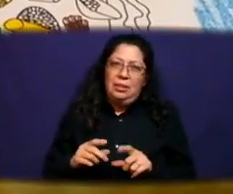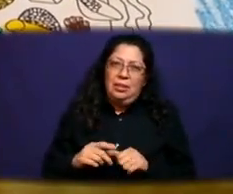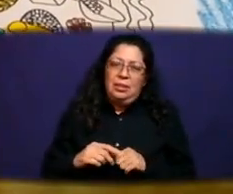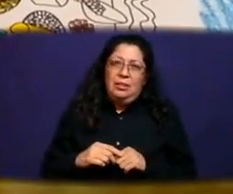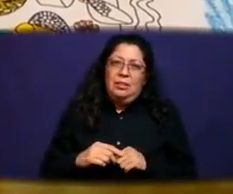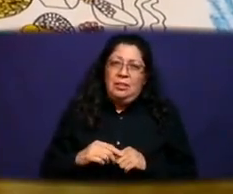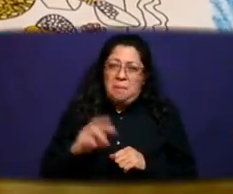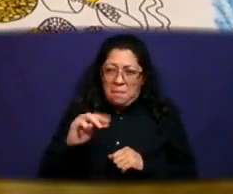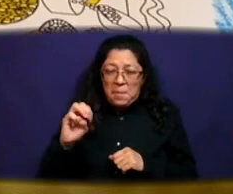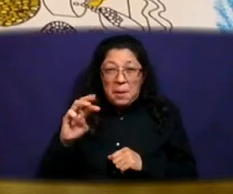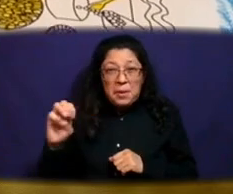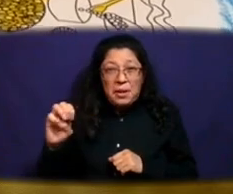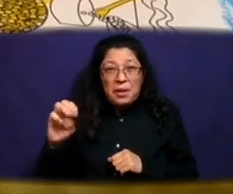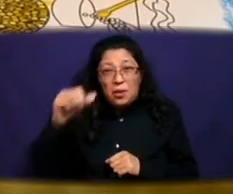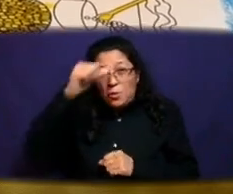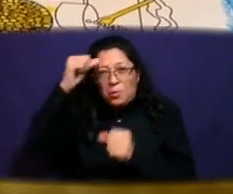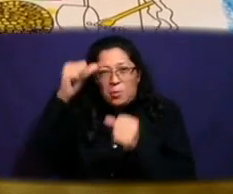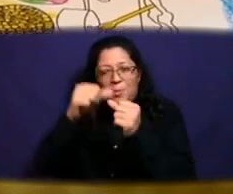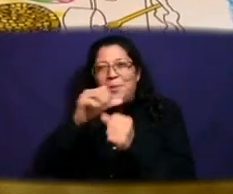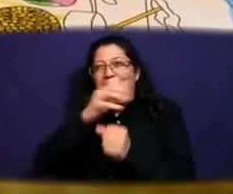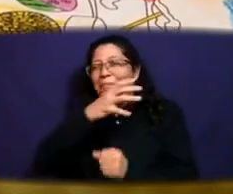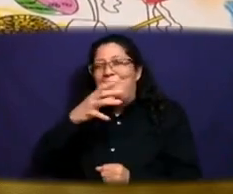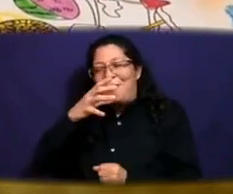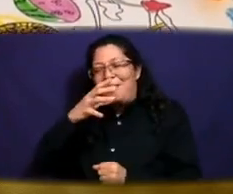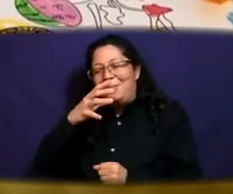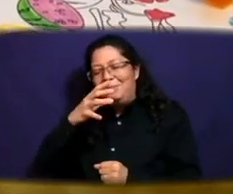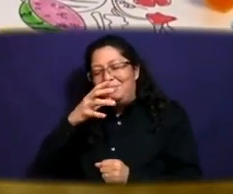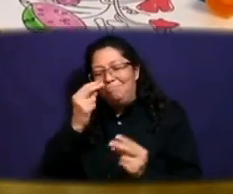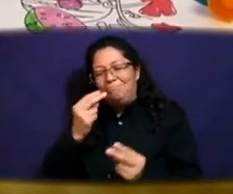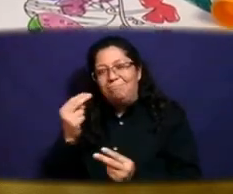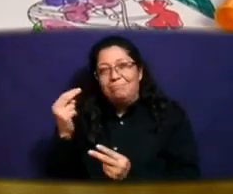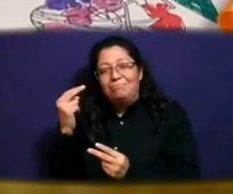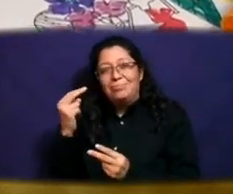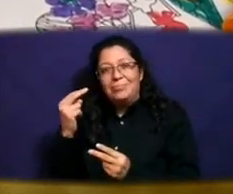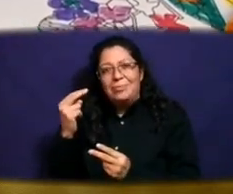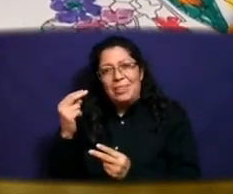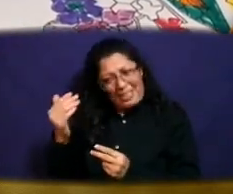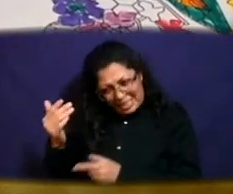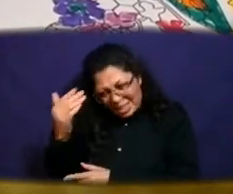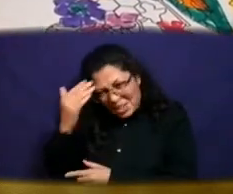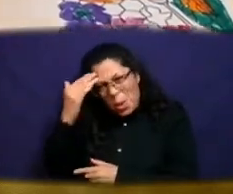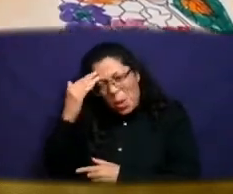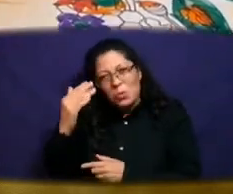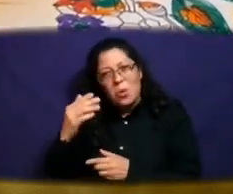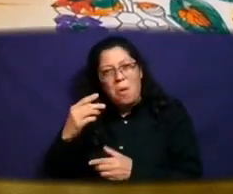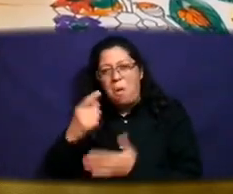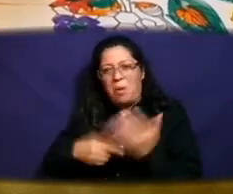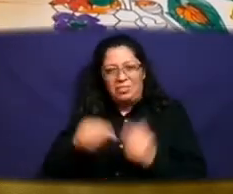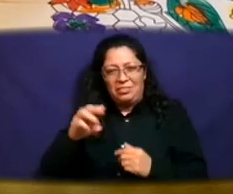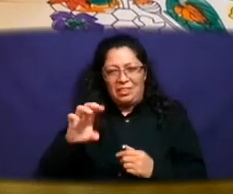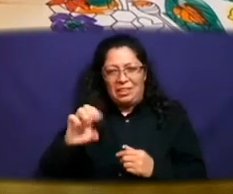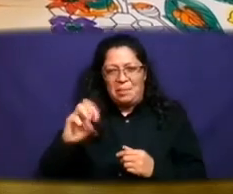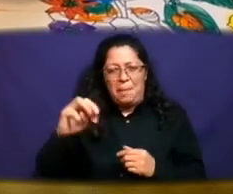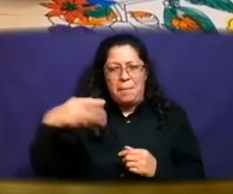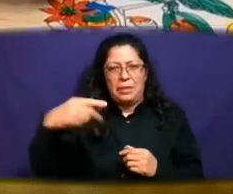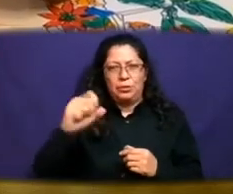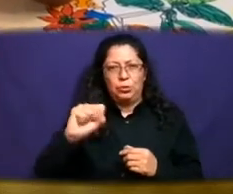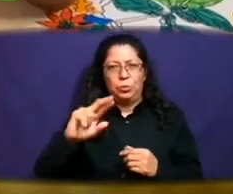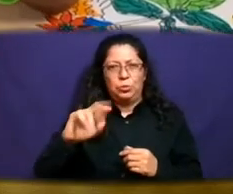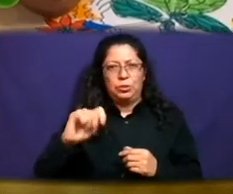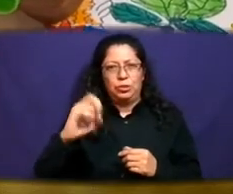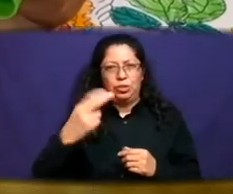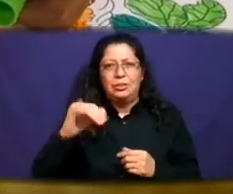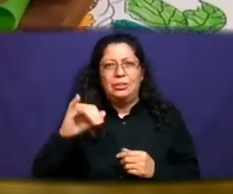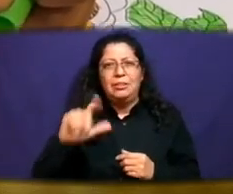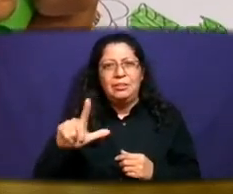Meme remembers the farm. He knows what kempasuchit is, knows the word